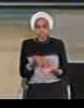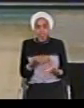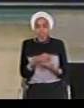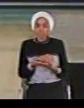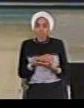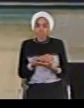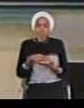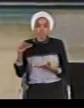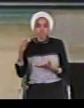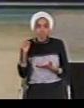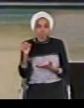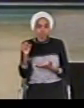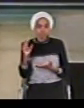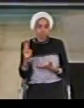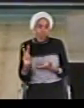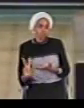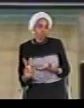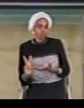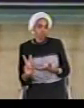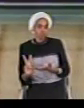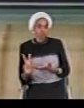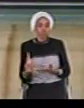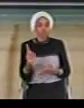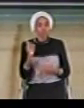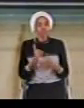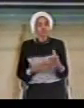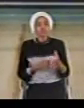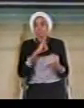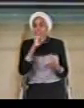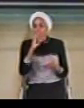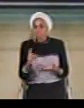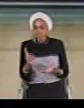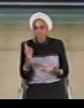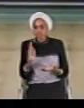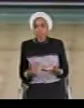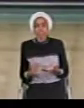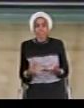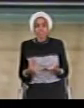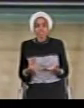2. What are the contents